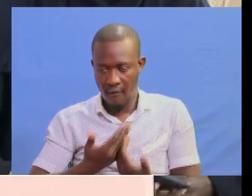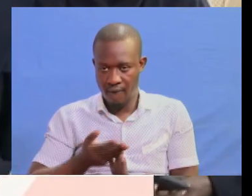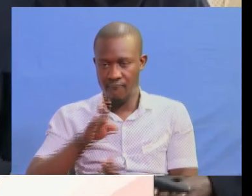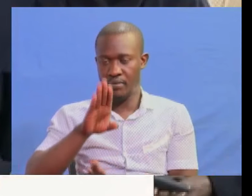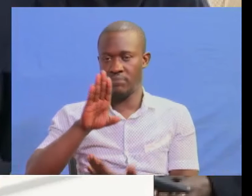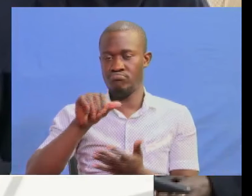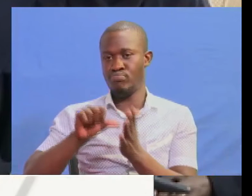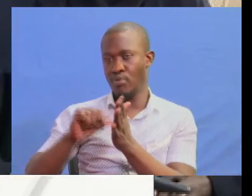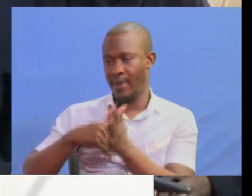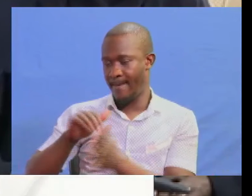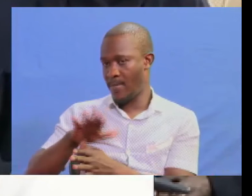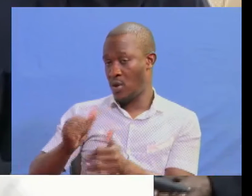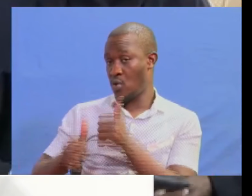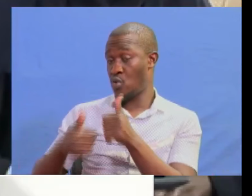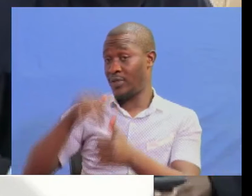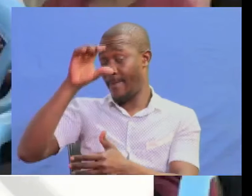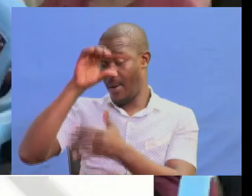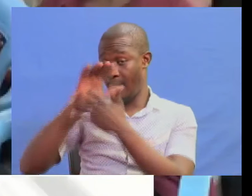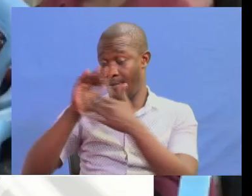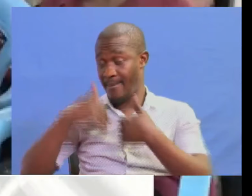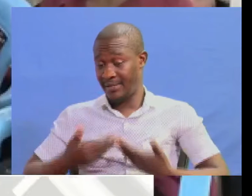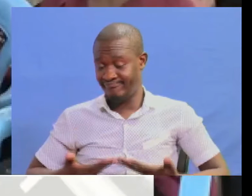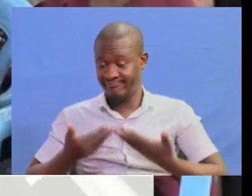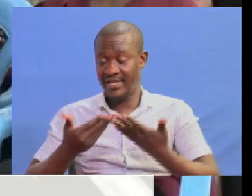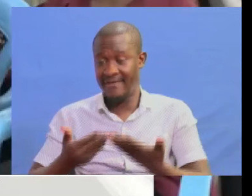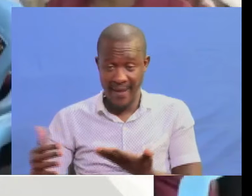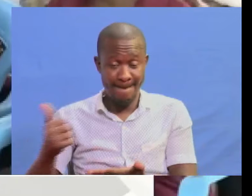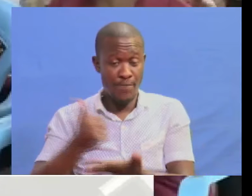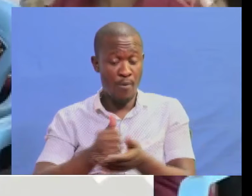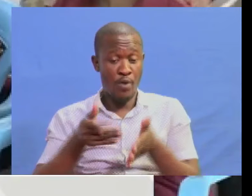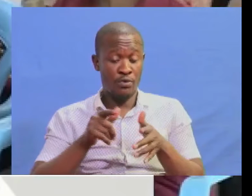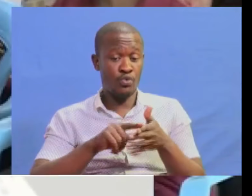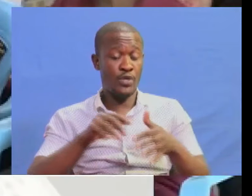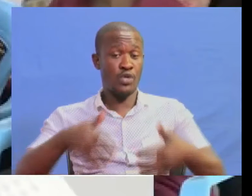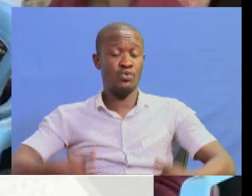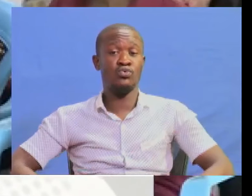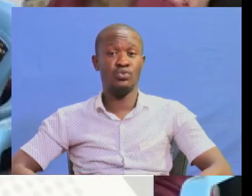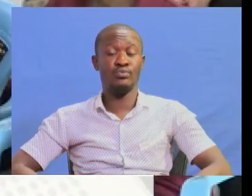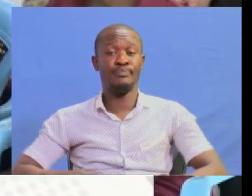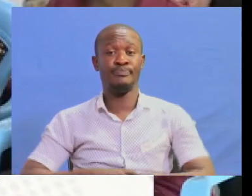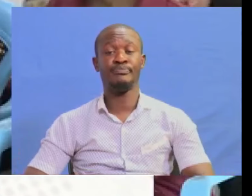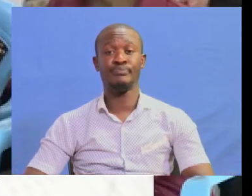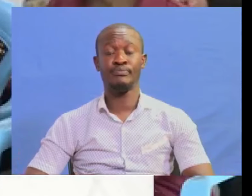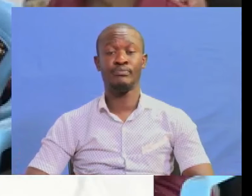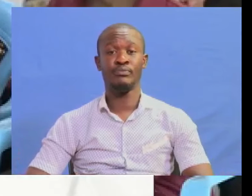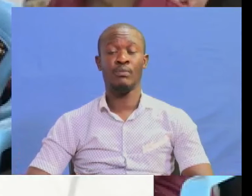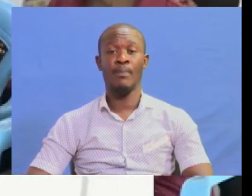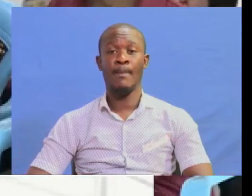Broglio Space Center, which they believe should offer employment opportunities to the youths. Dorothy Musioka, KUTV.